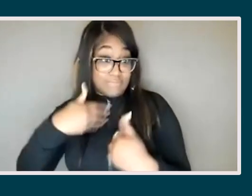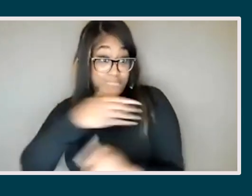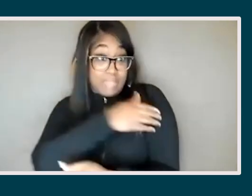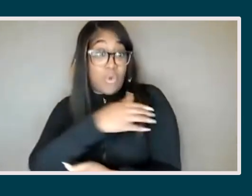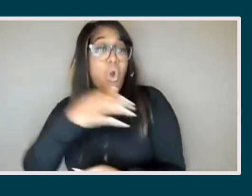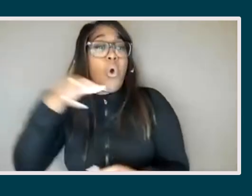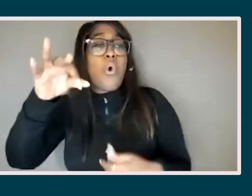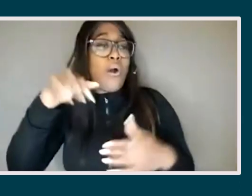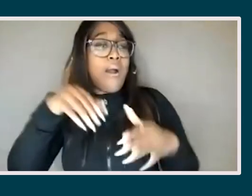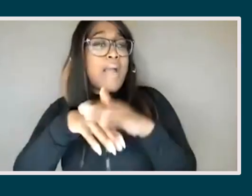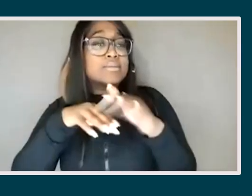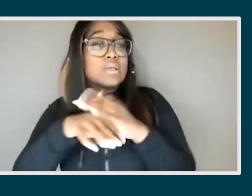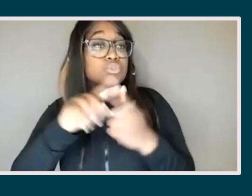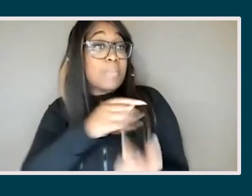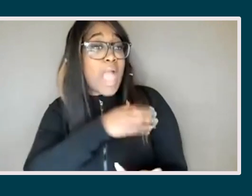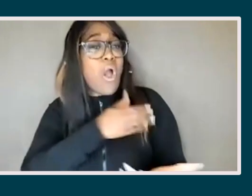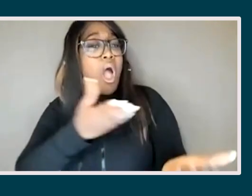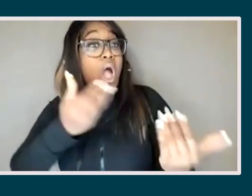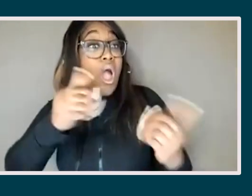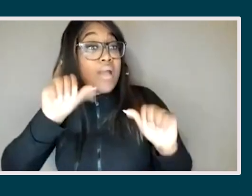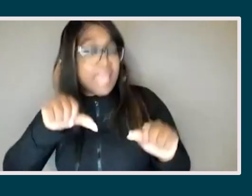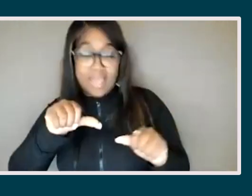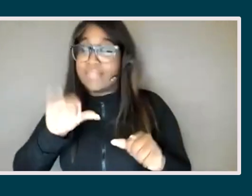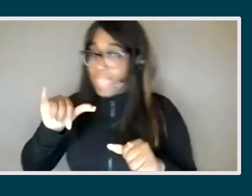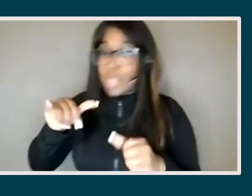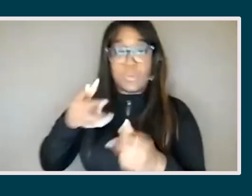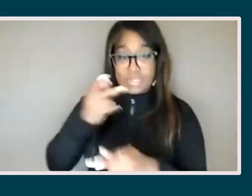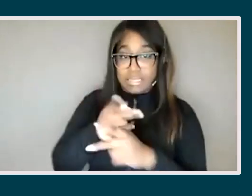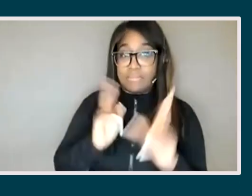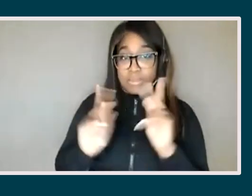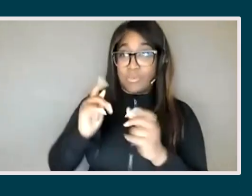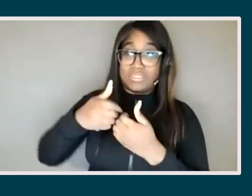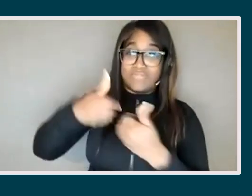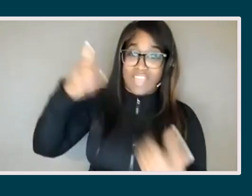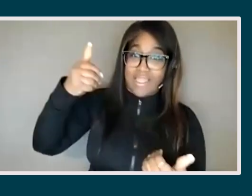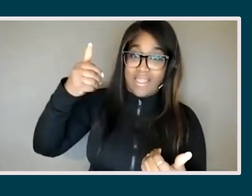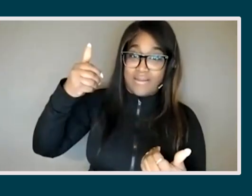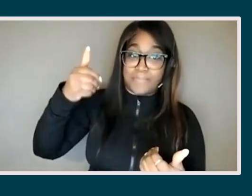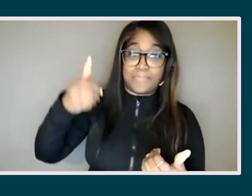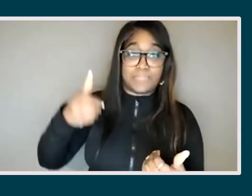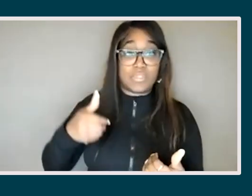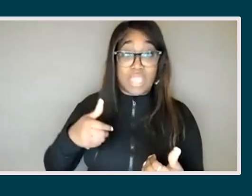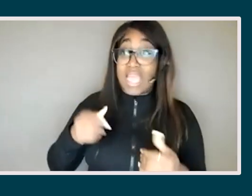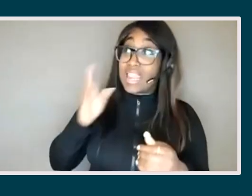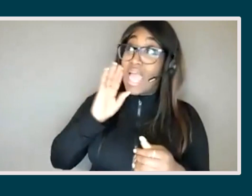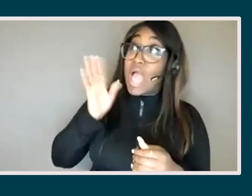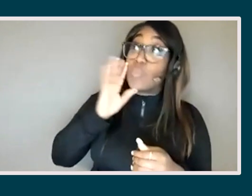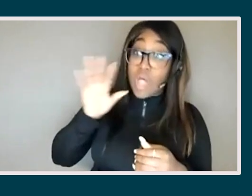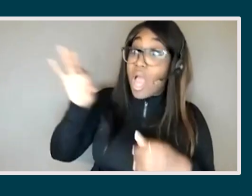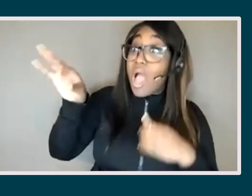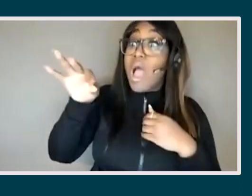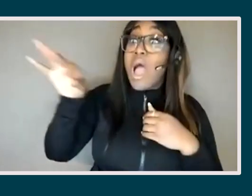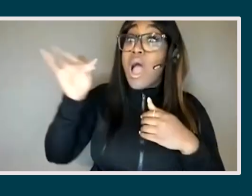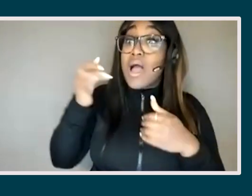of access to power, we keep people divided, right? And I'll dangle it. If you give me